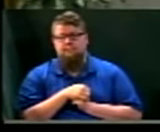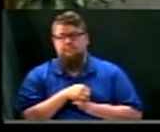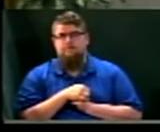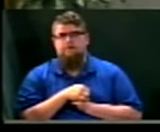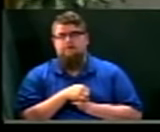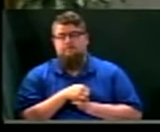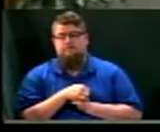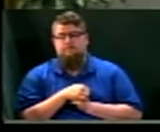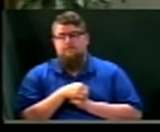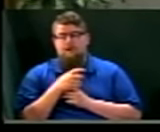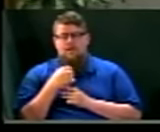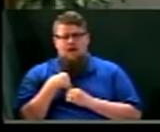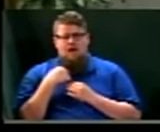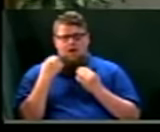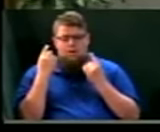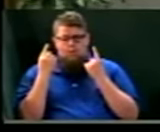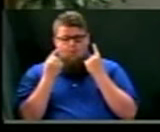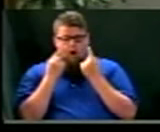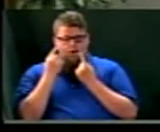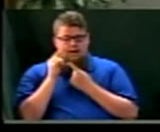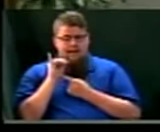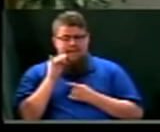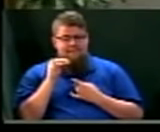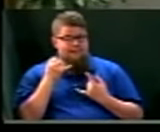I'm wondering at this point,